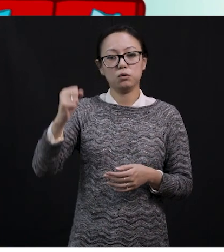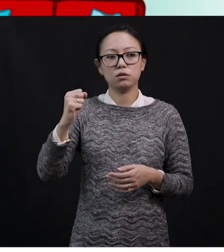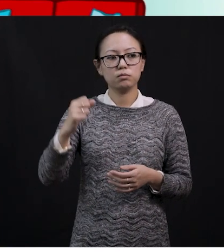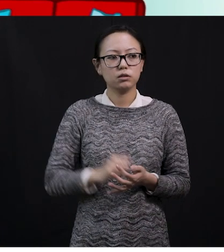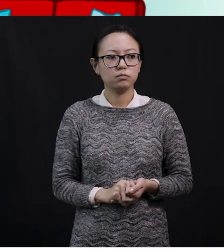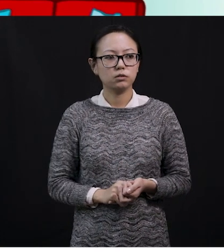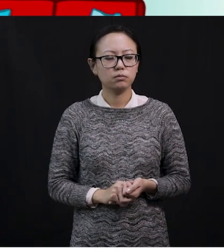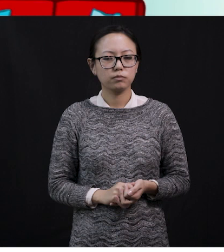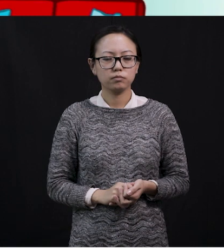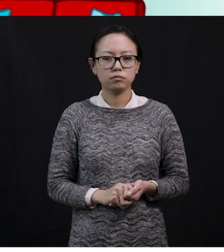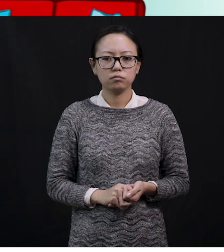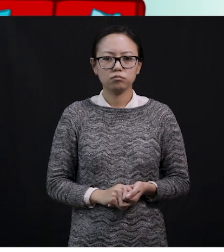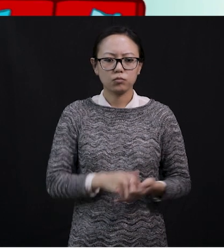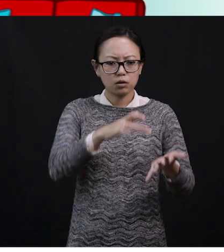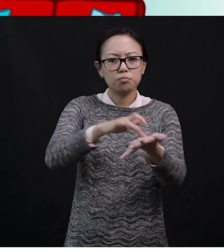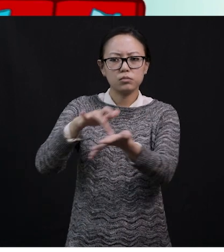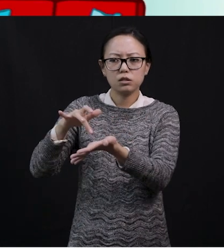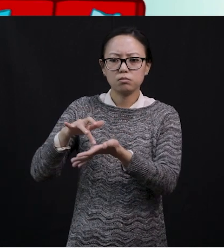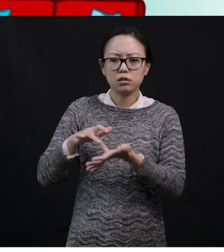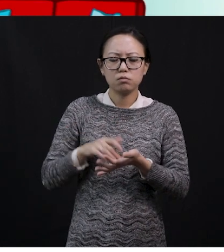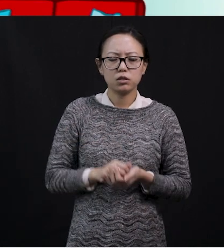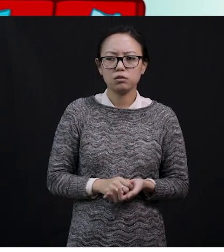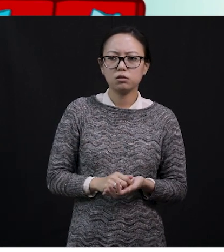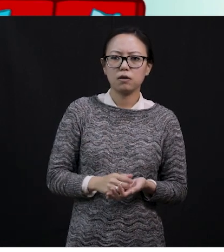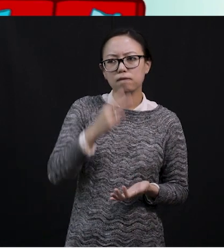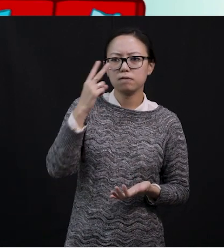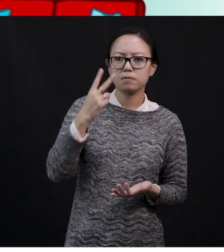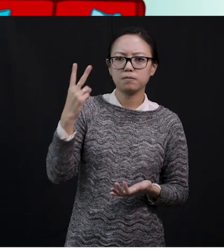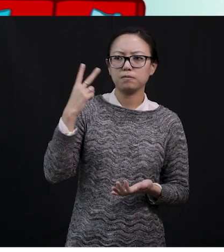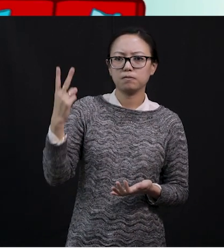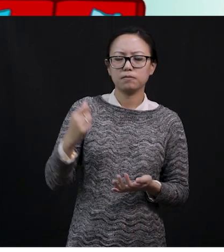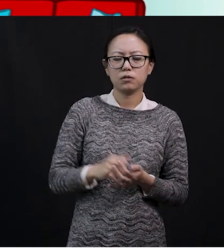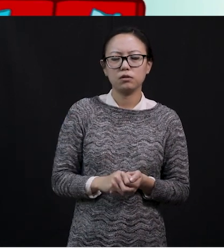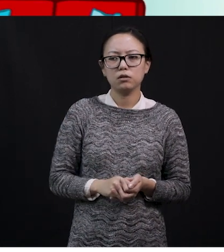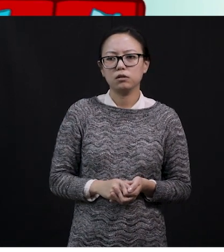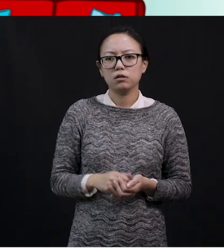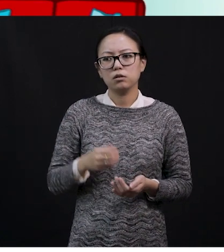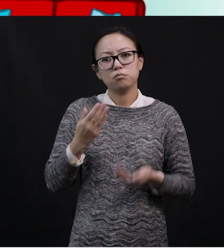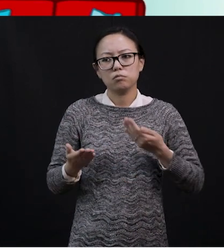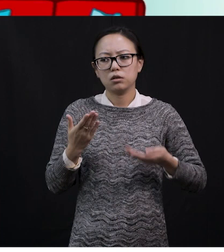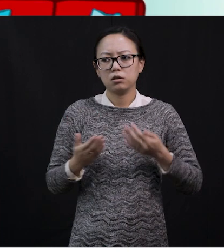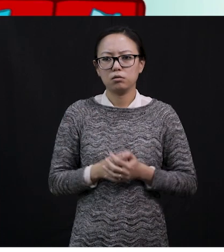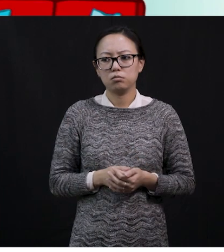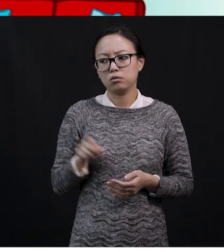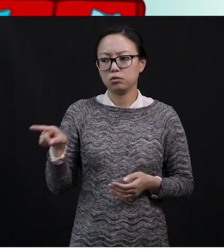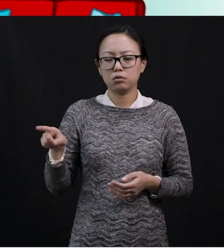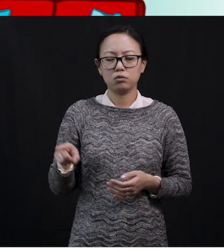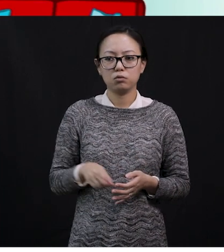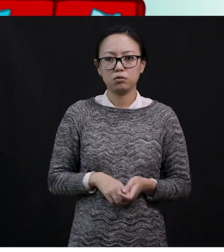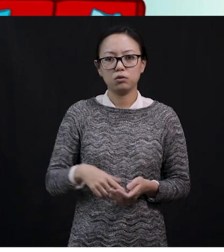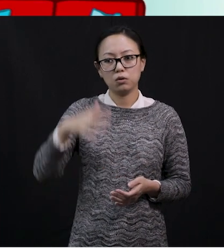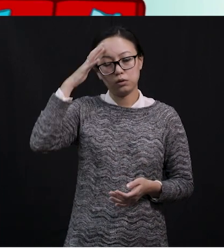the place or the Ranchi, if he go and visit it, the places might remind him of